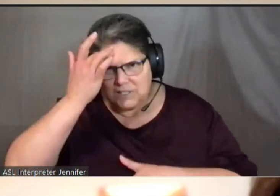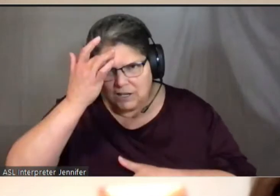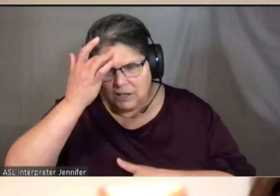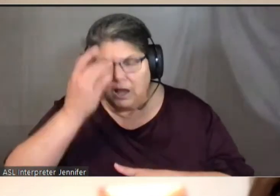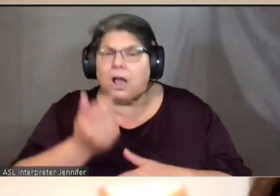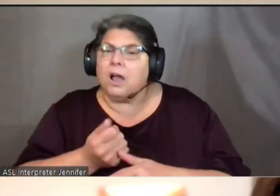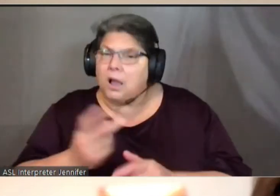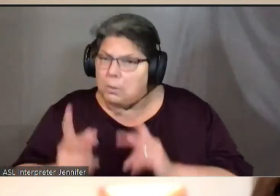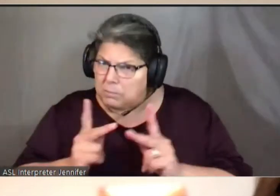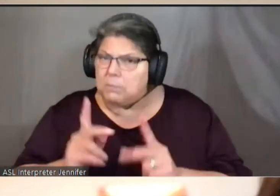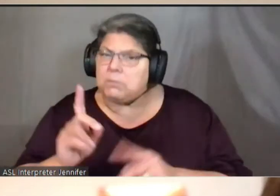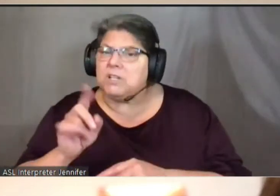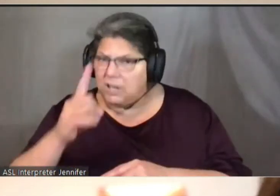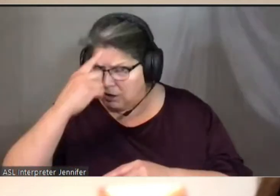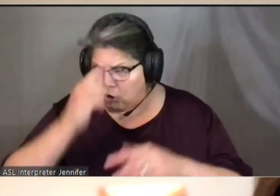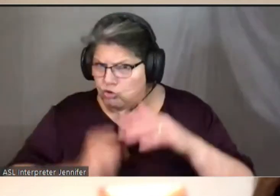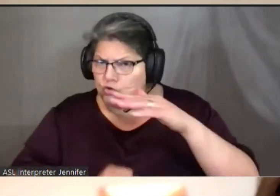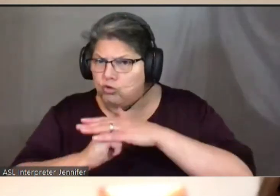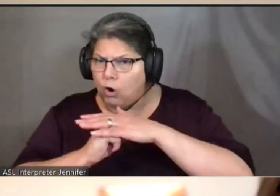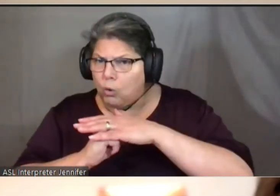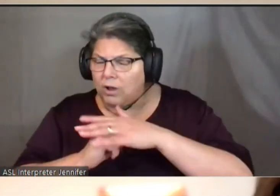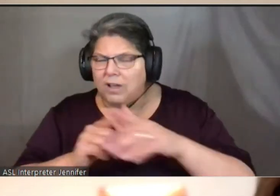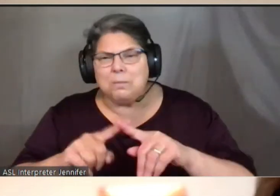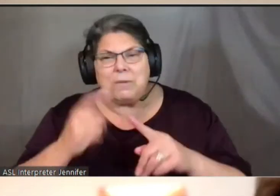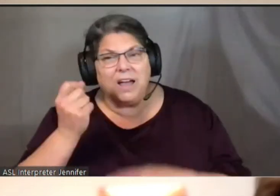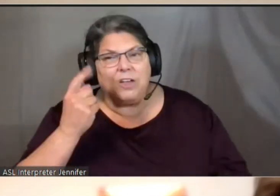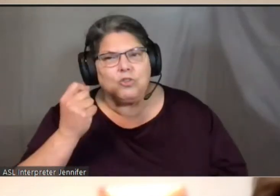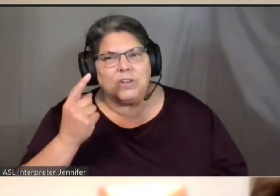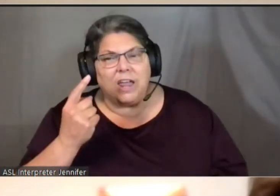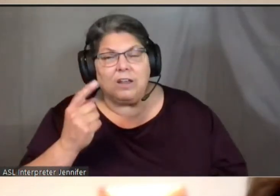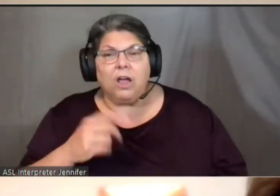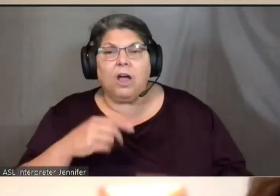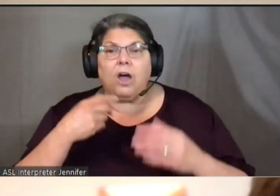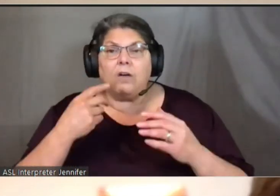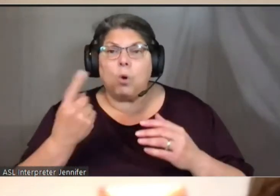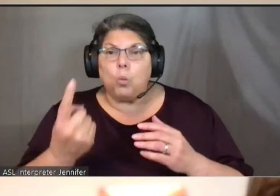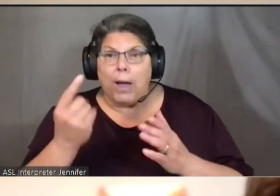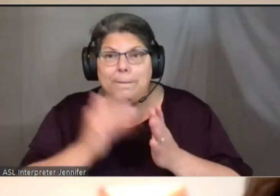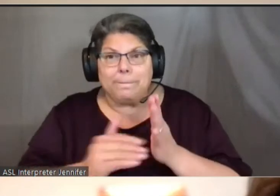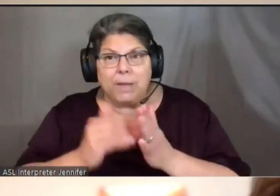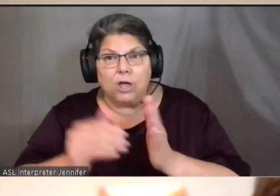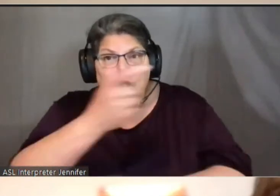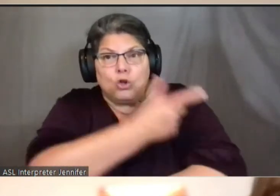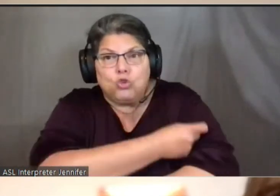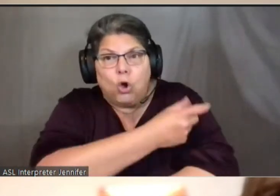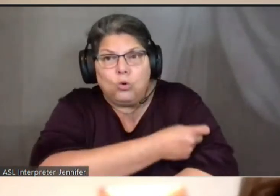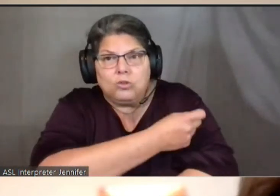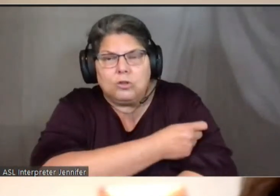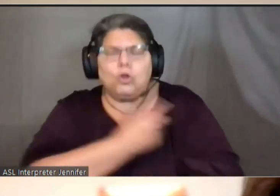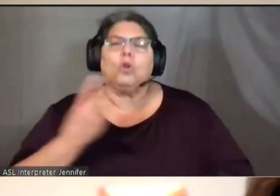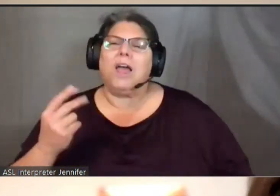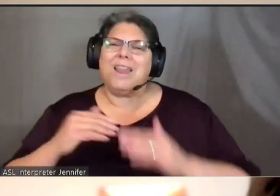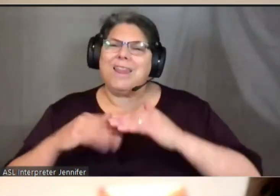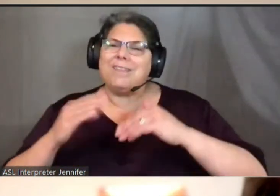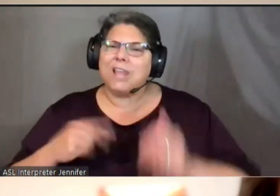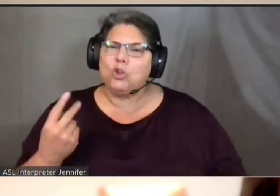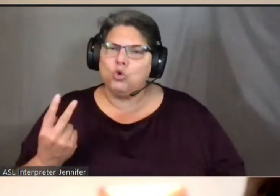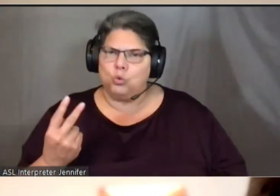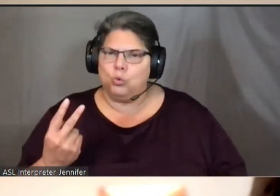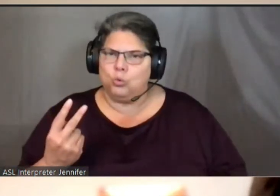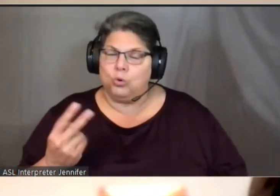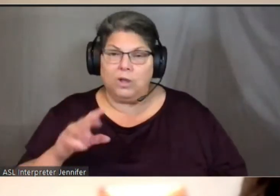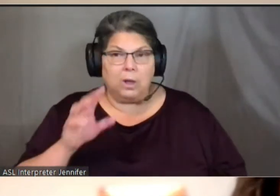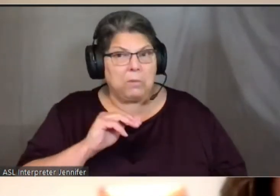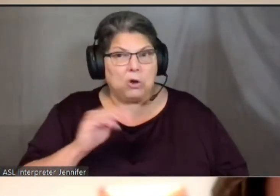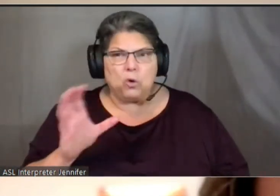strokes. This rate is less than 2 per million doses. We have had none in Mendocino County. While this issue has